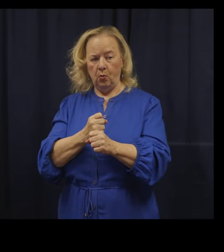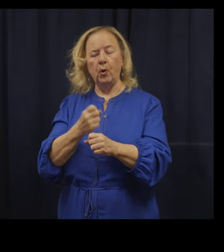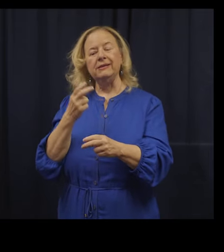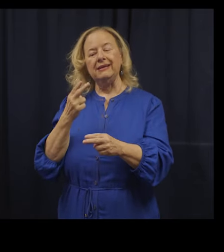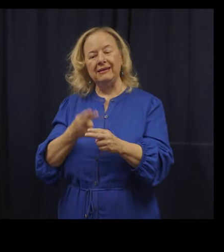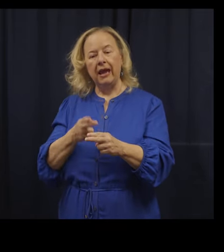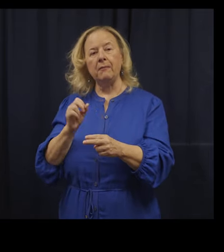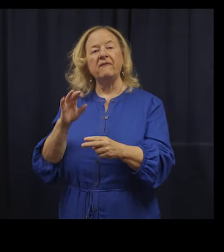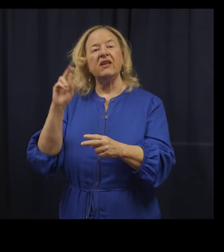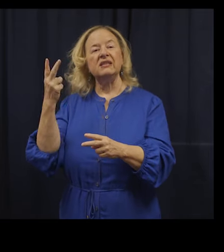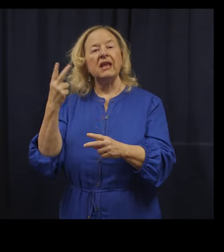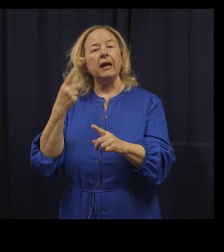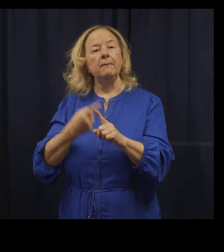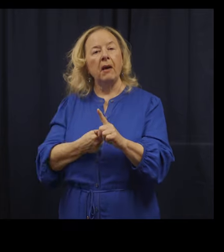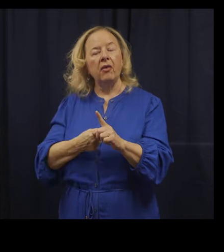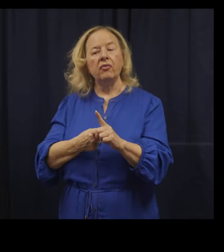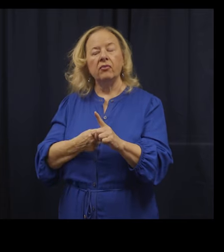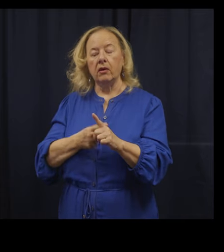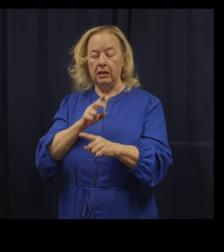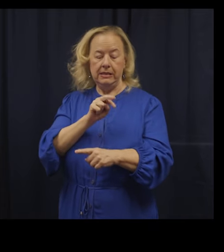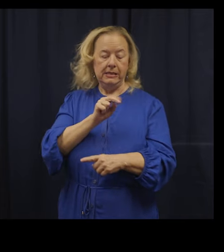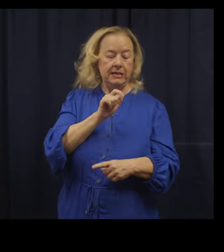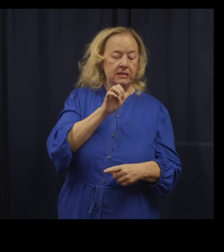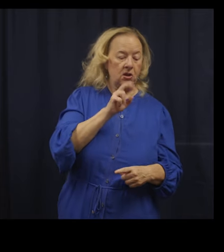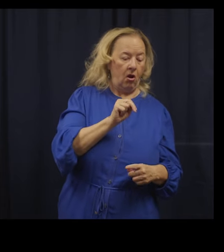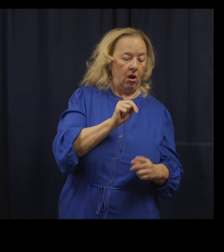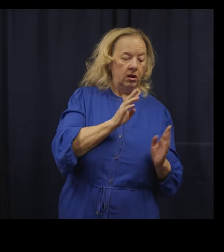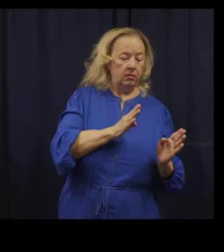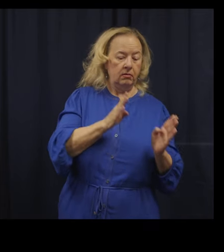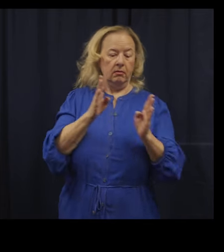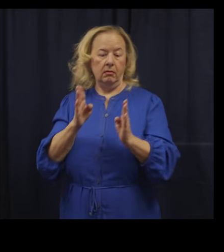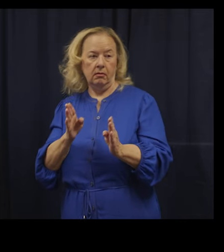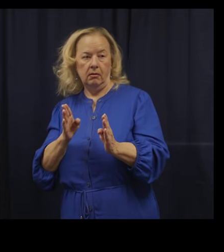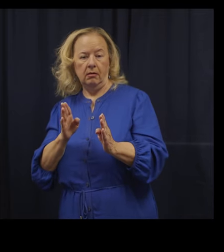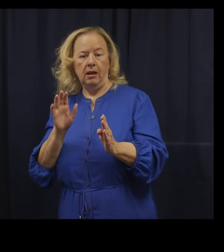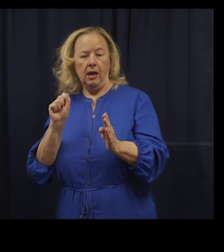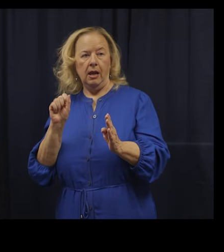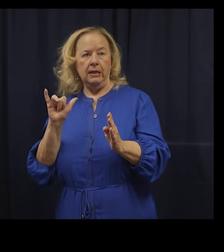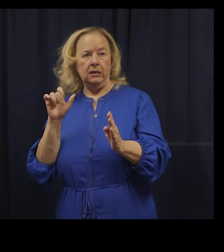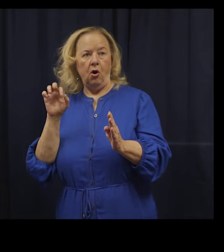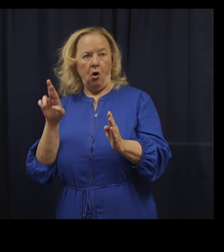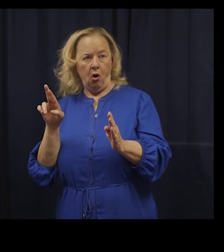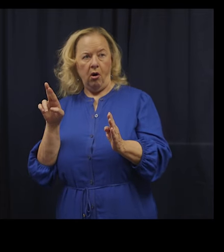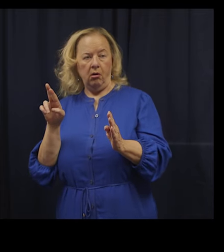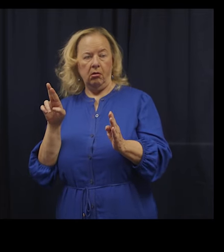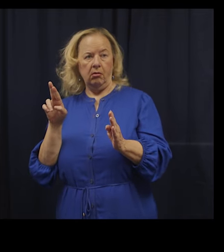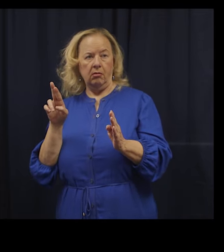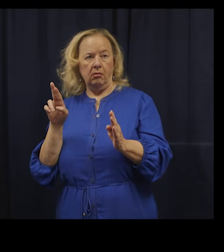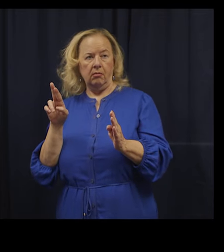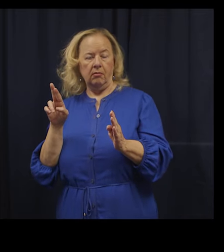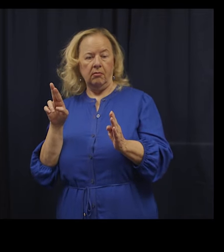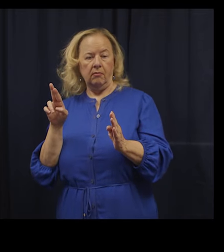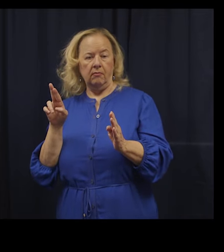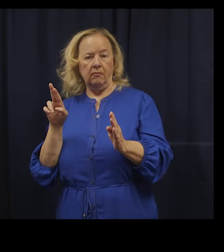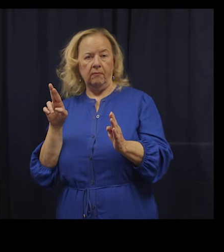of the second month? What's the month after Nisan? Iyar, exactly.